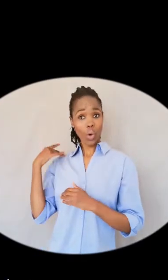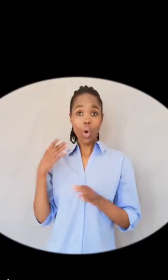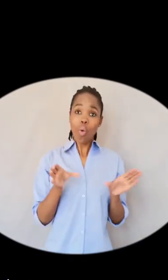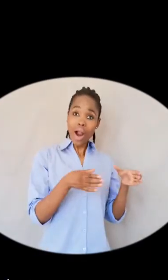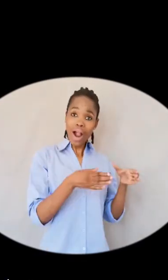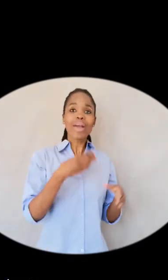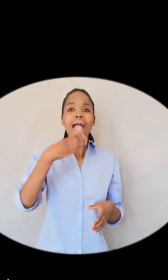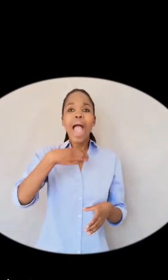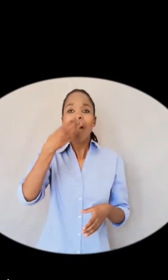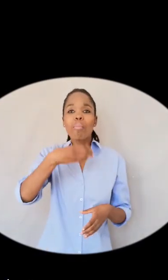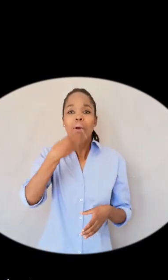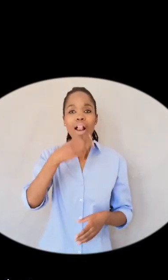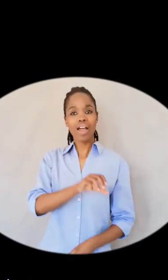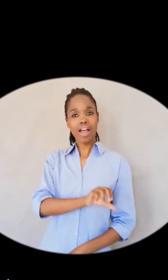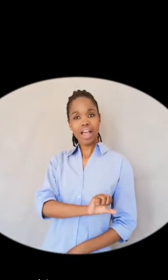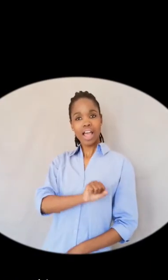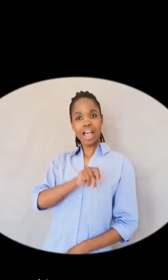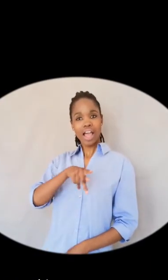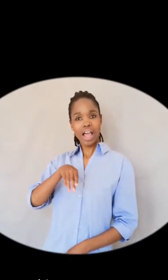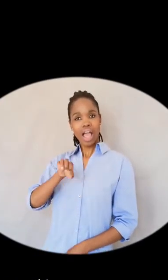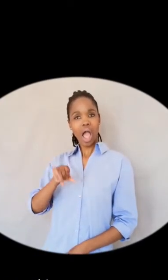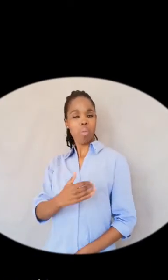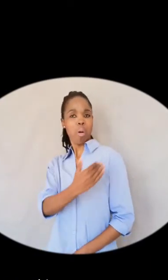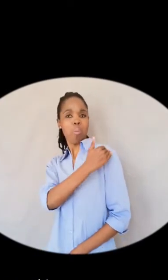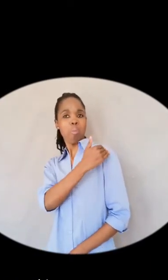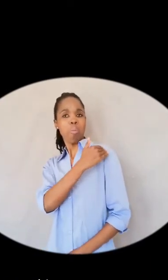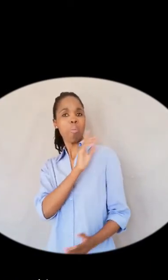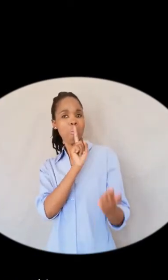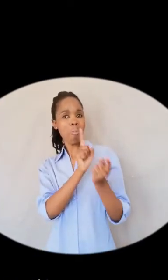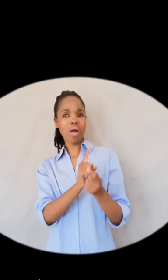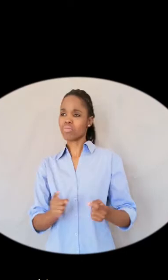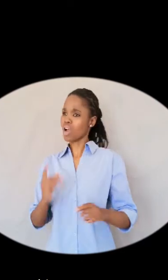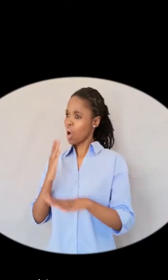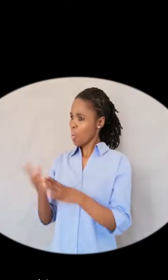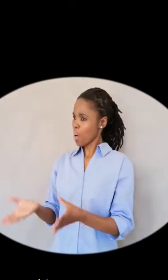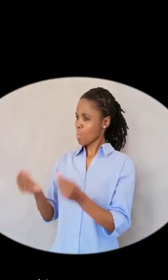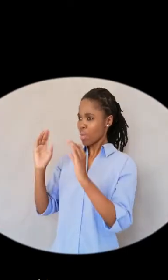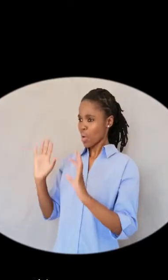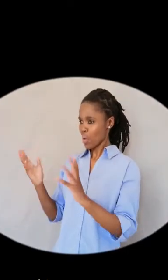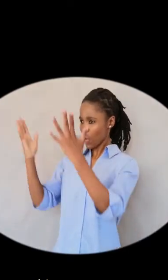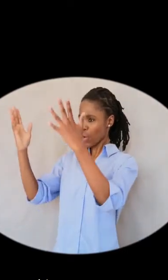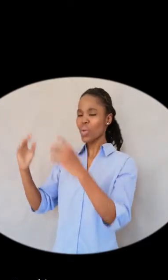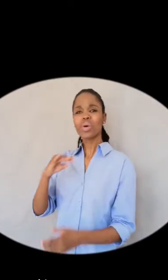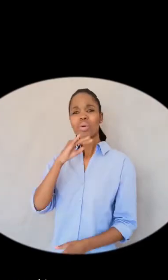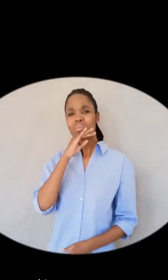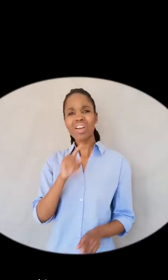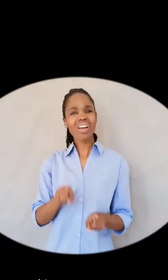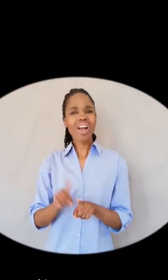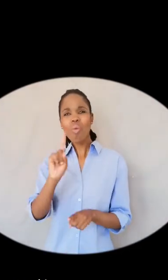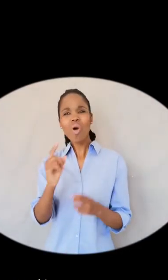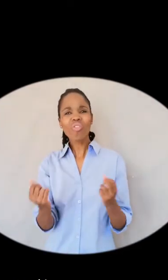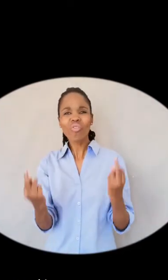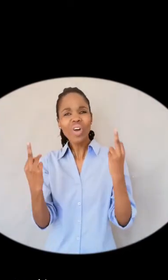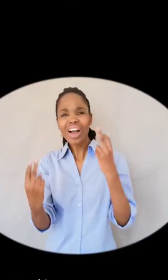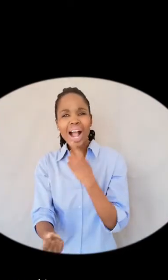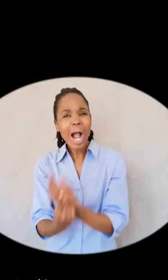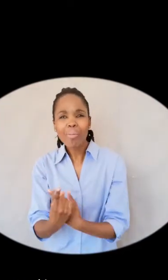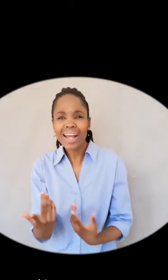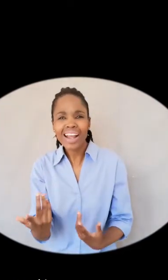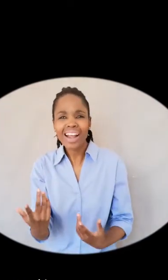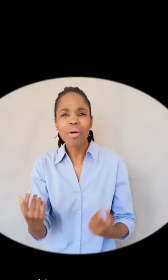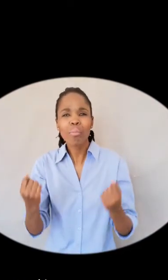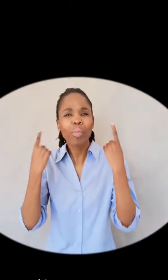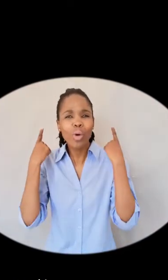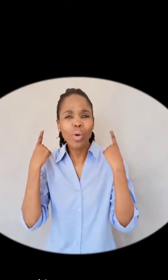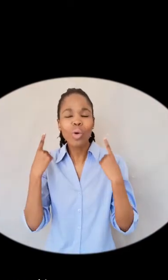So three months ago, Apple Podcasts reached out to me and said, hey dude, we think you're doing something amazing, we want to speak to you. Mainly what they wanted to understand is